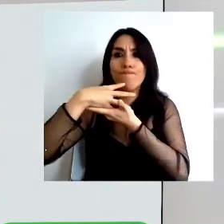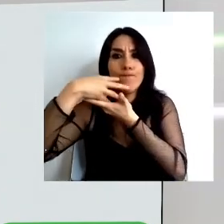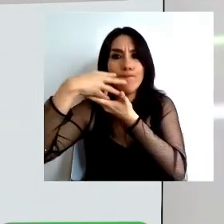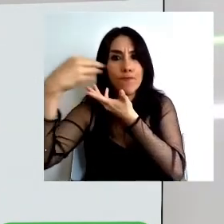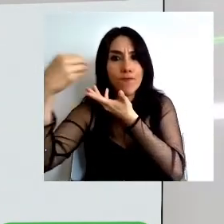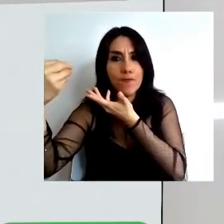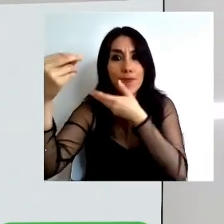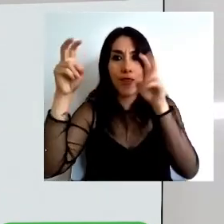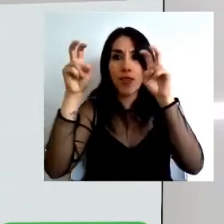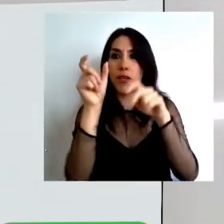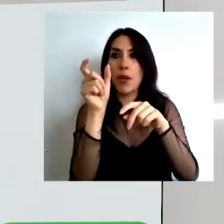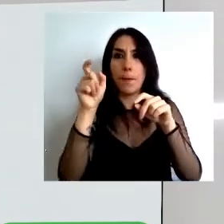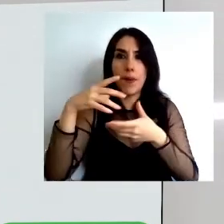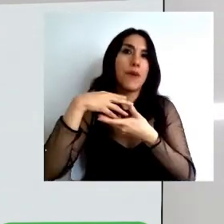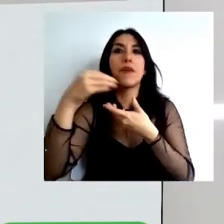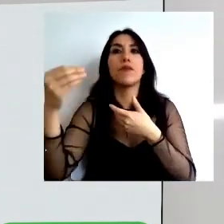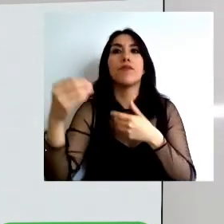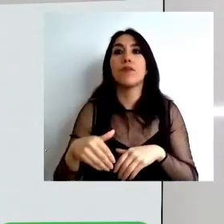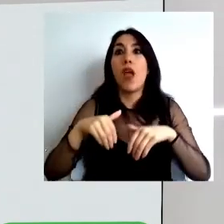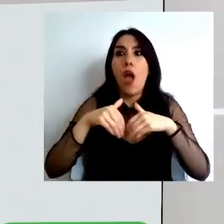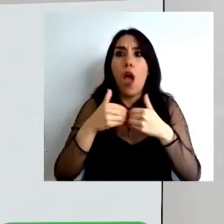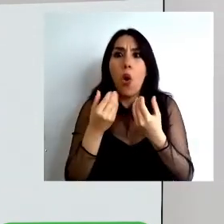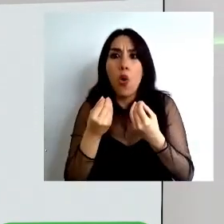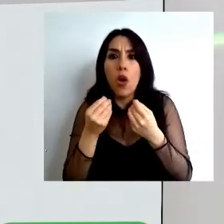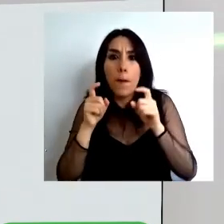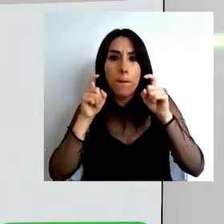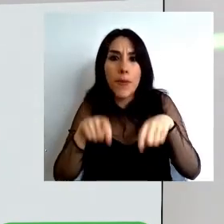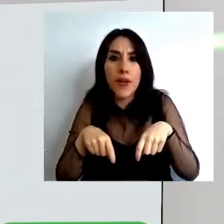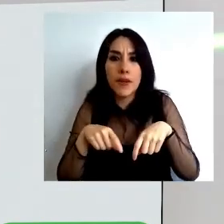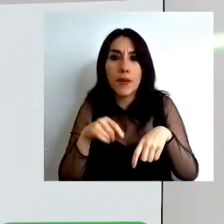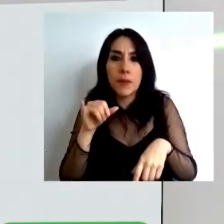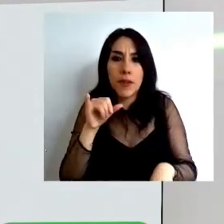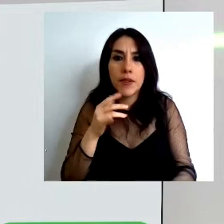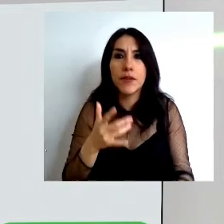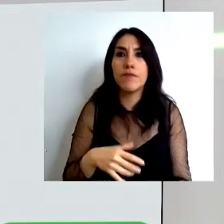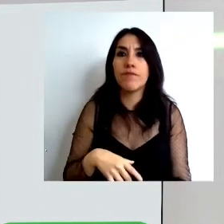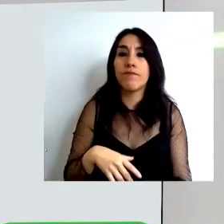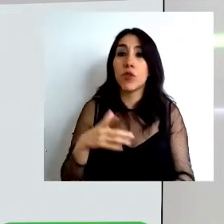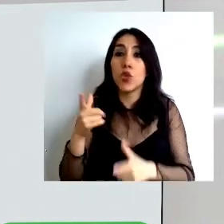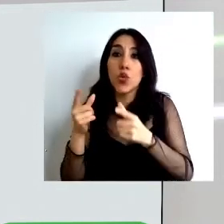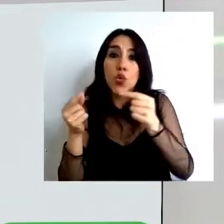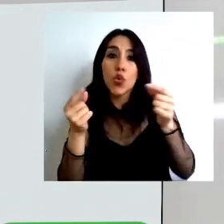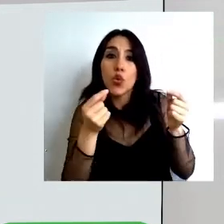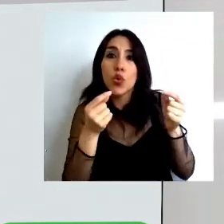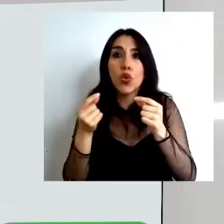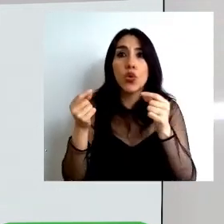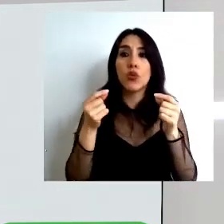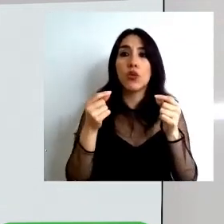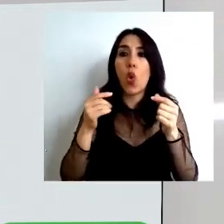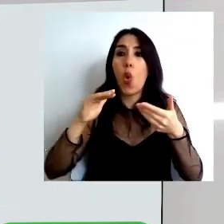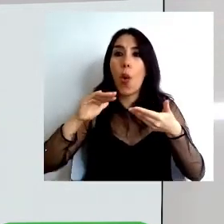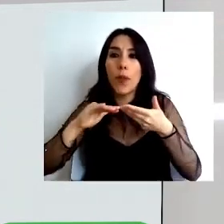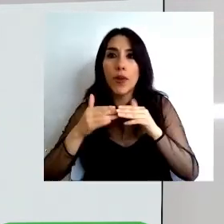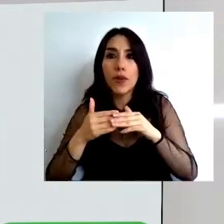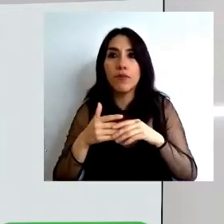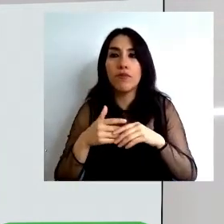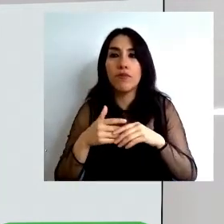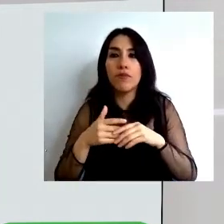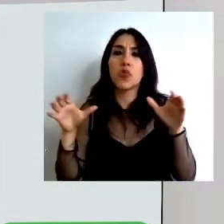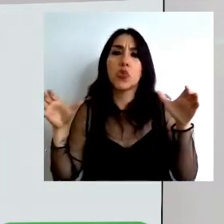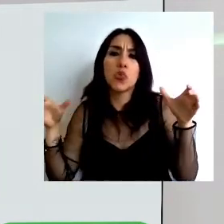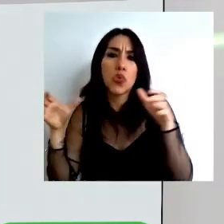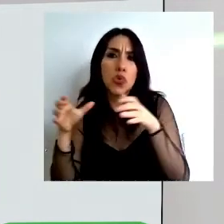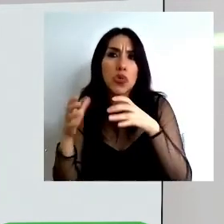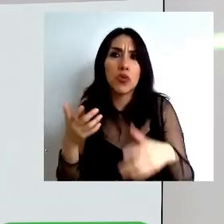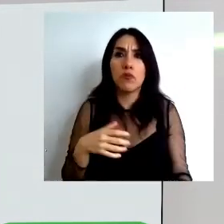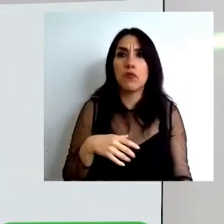capacity, your resources, and what do you want to achieve when you scale? Do you want to achieve more